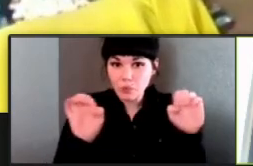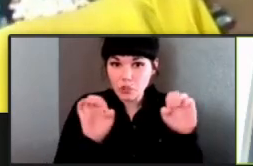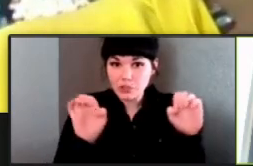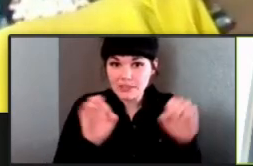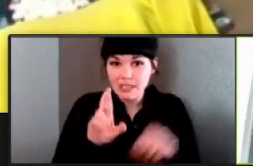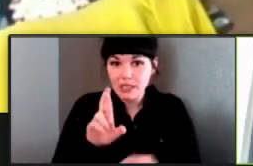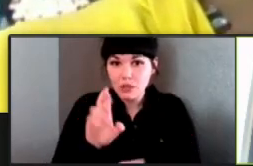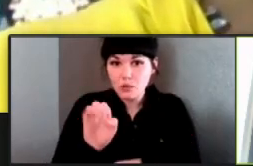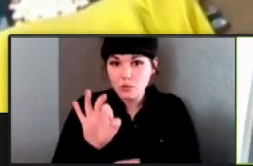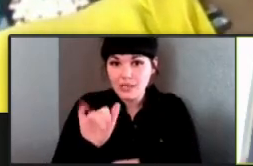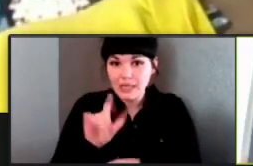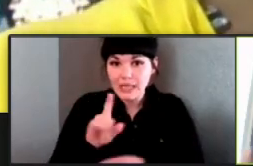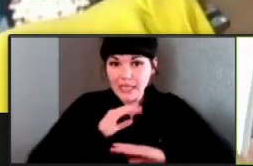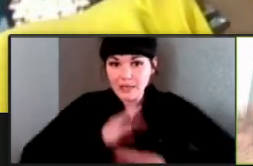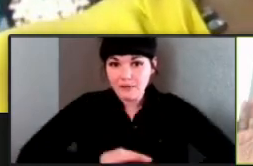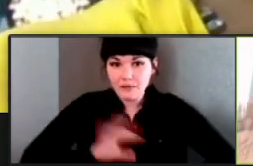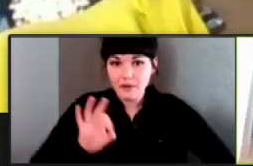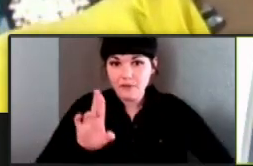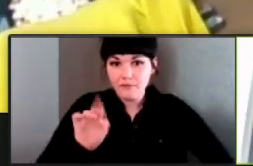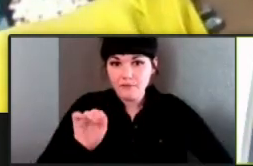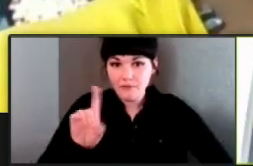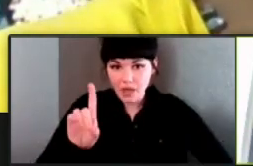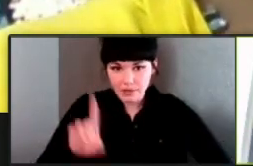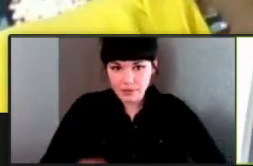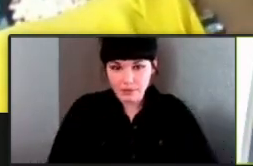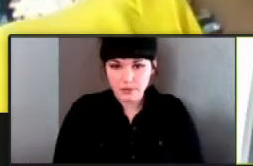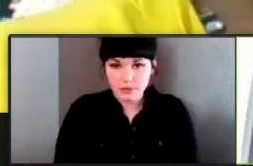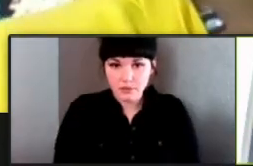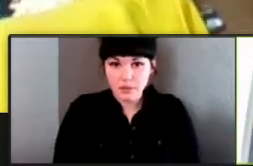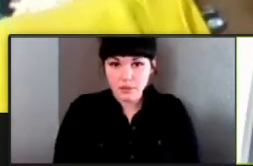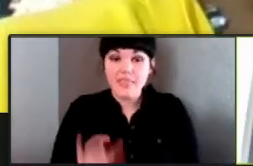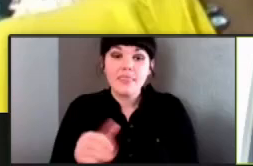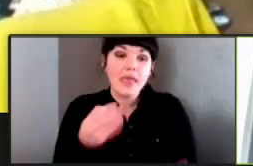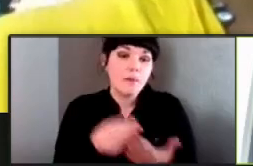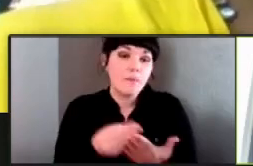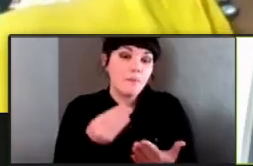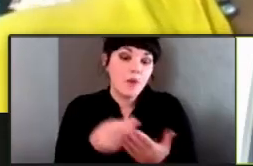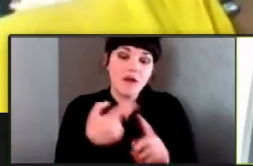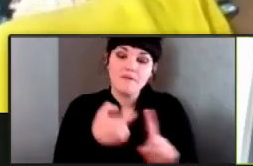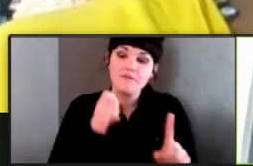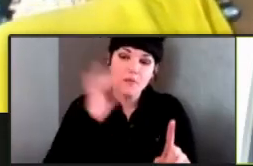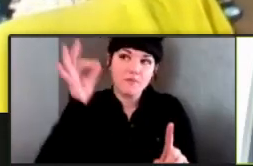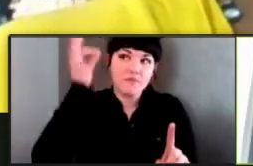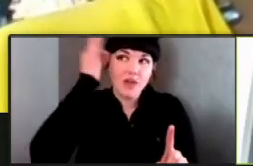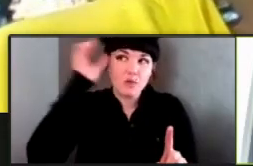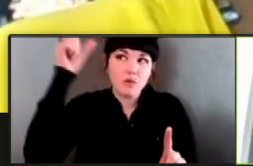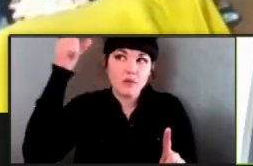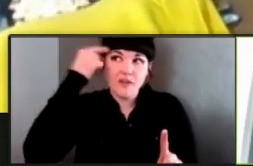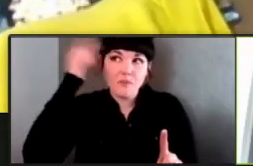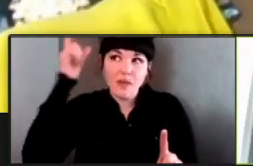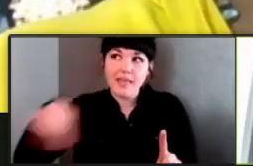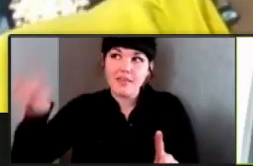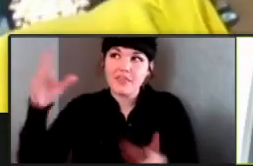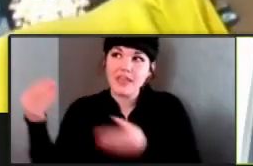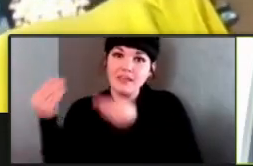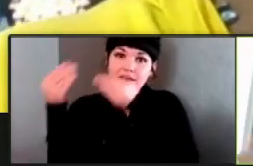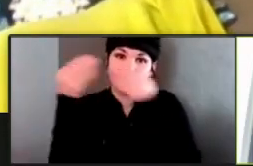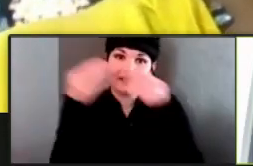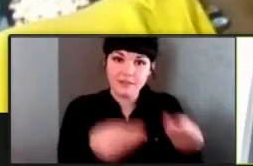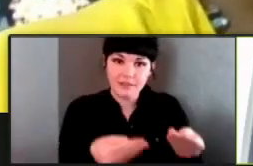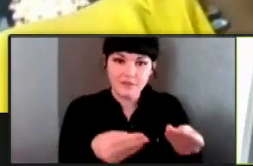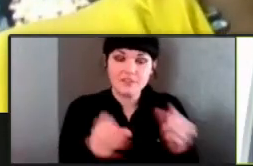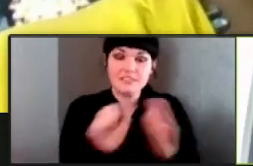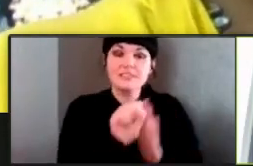that is these are dollars that the federal government has given down to the states. so the states can give them to their